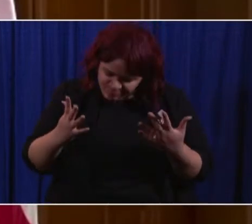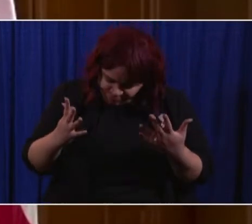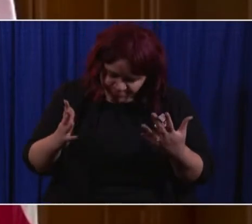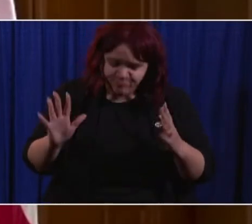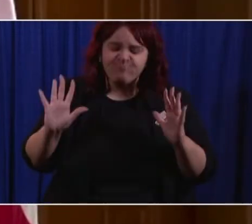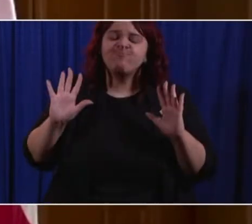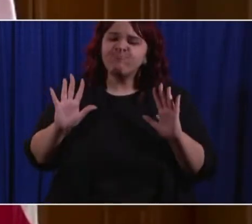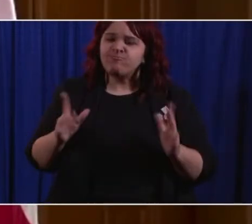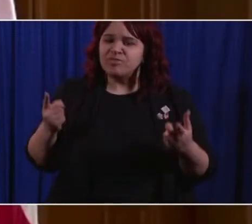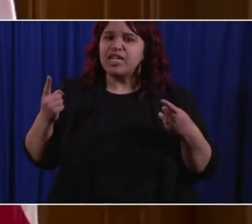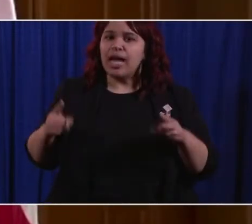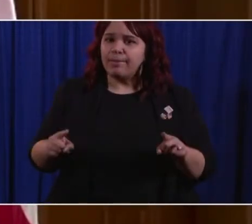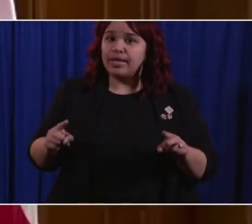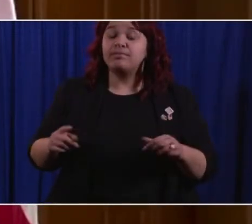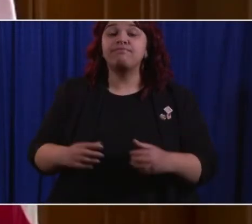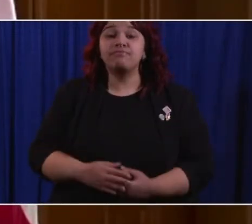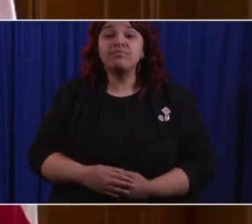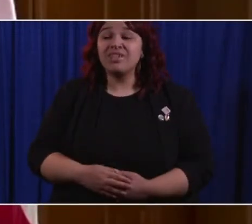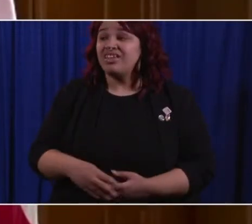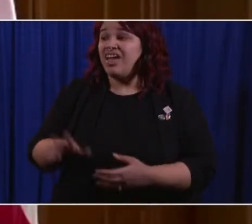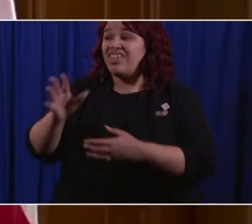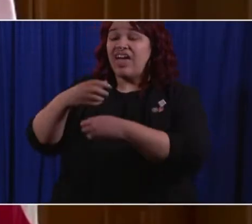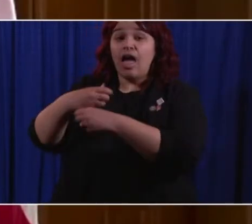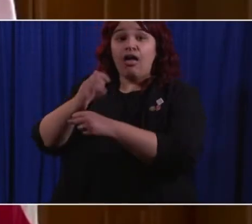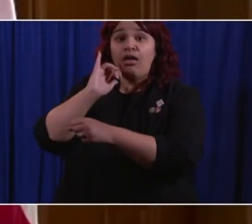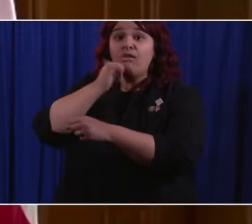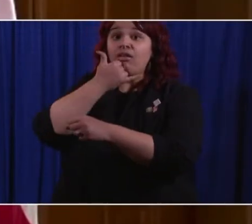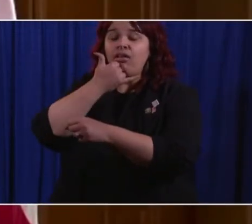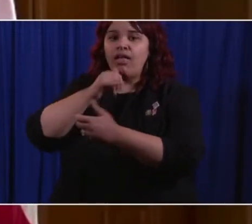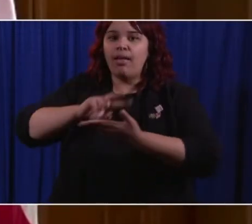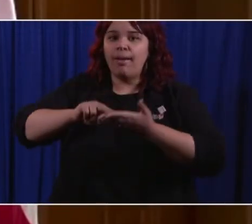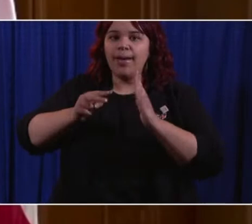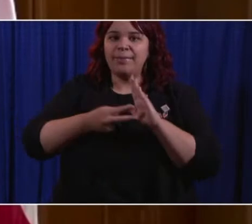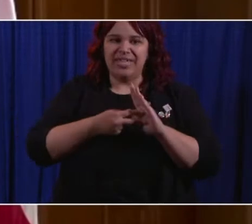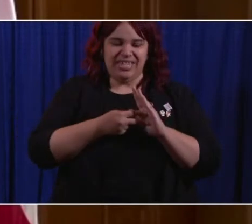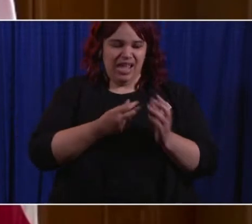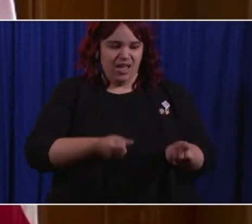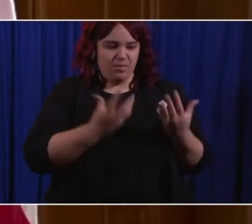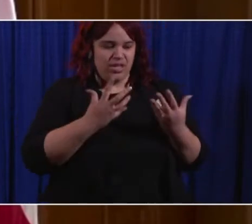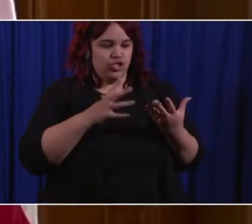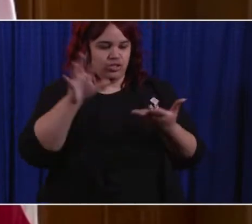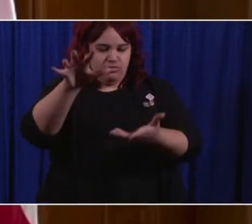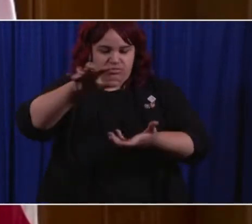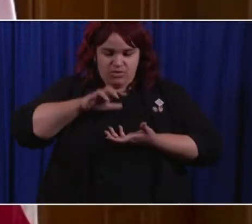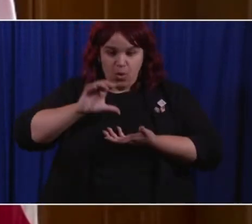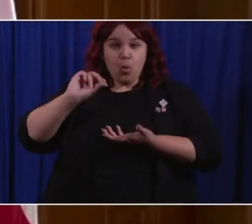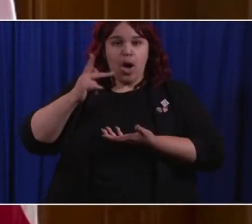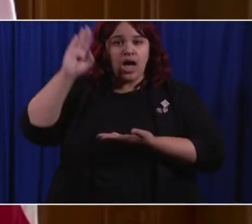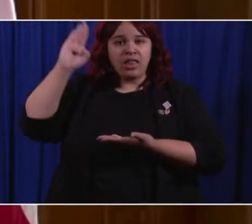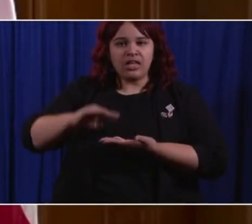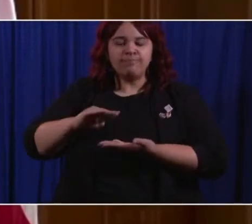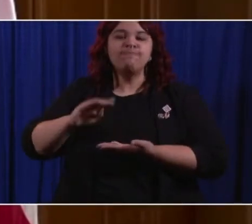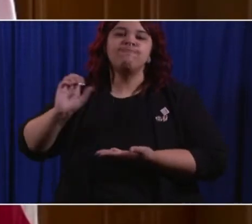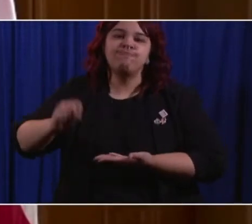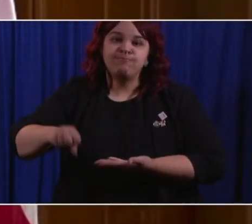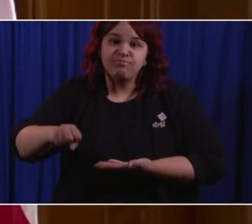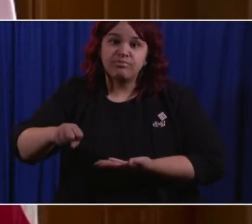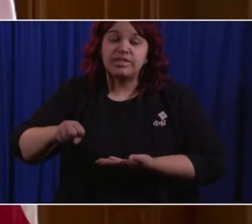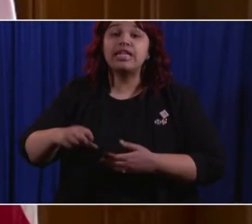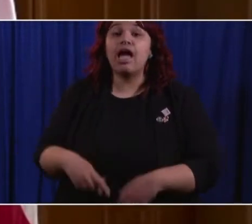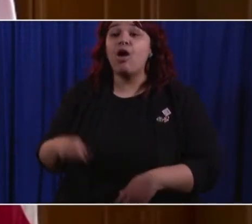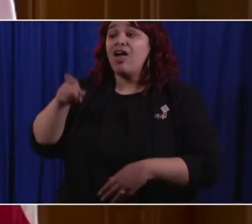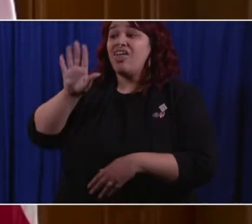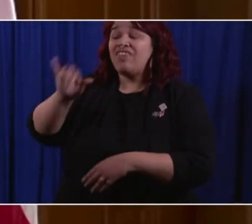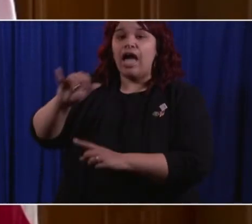Johnson coming into Ohio? Certainly, it'll affect it going into every state. None of that, of course, had entered the state, and it did